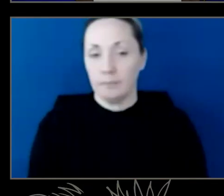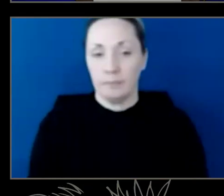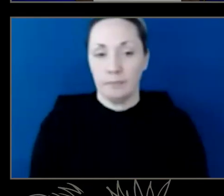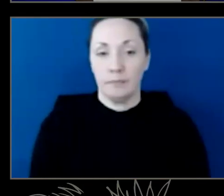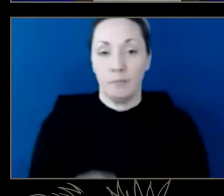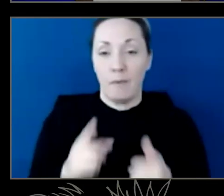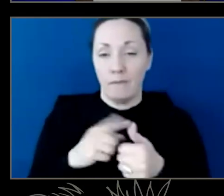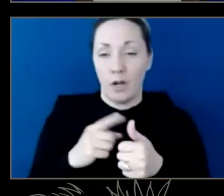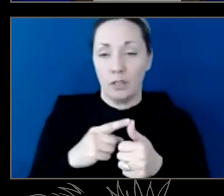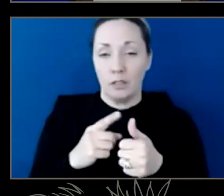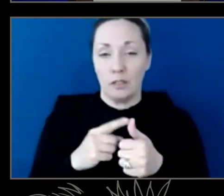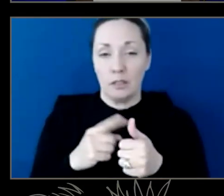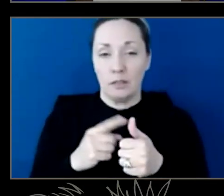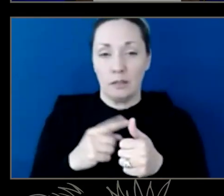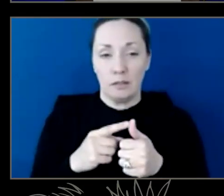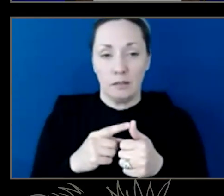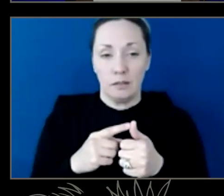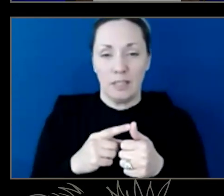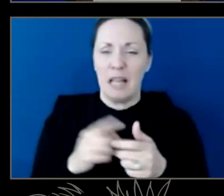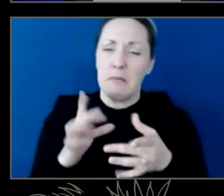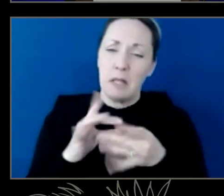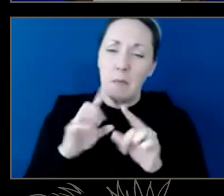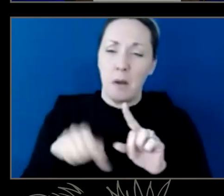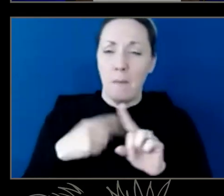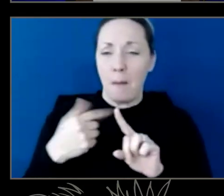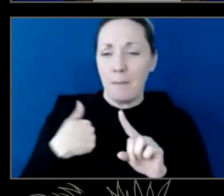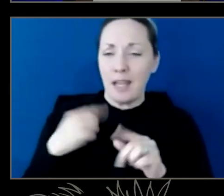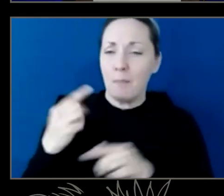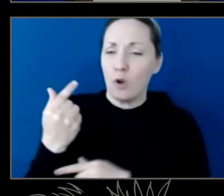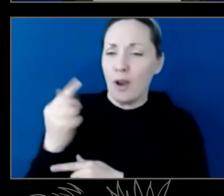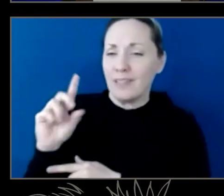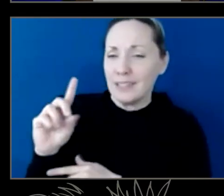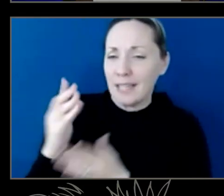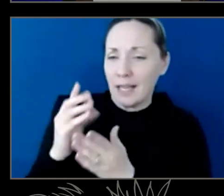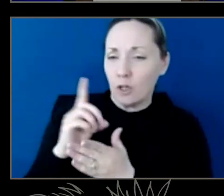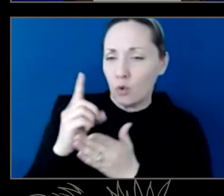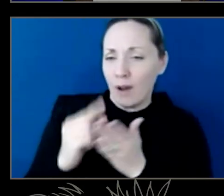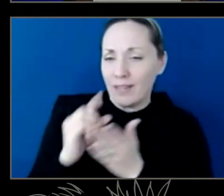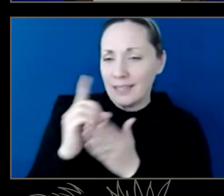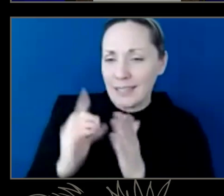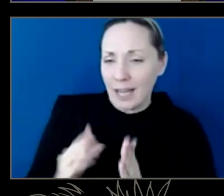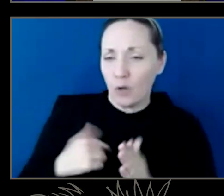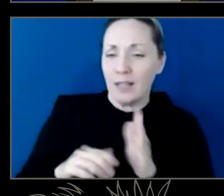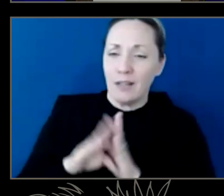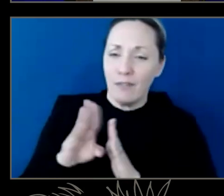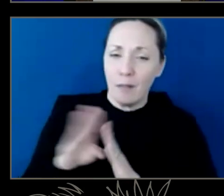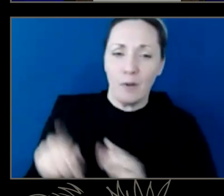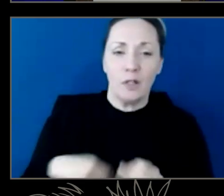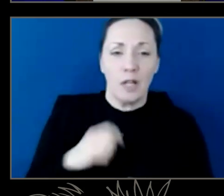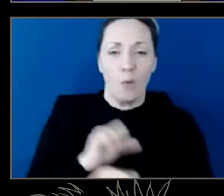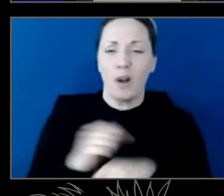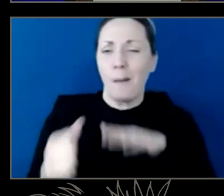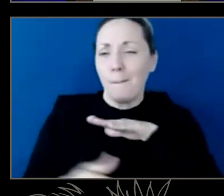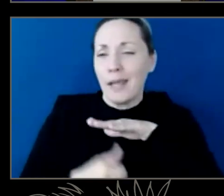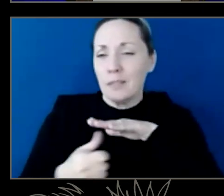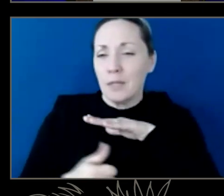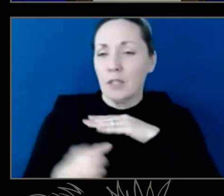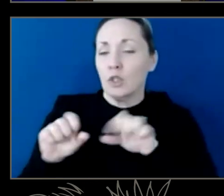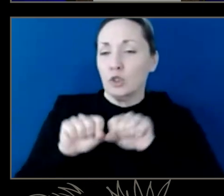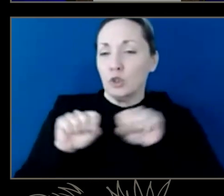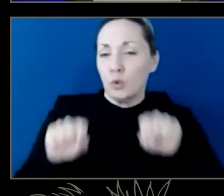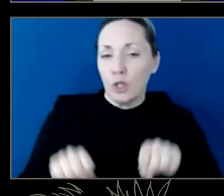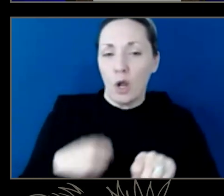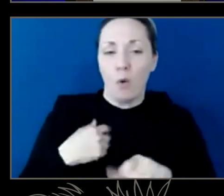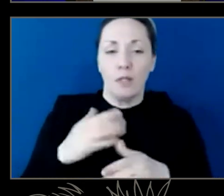But first, a little bit about me. I'm a graphic designer and a developer. I work at Basement Studio, design